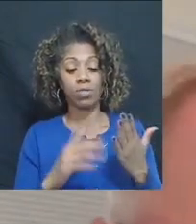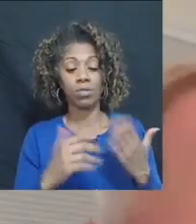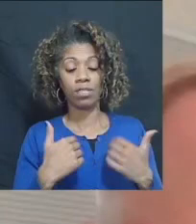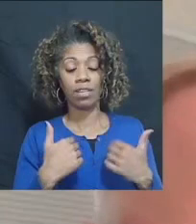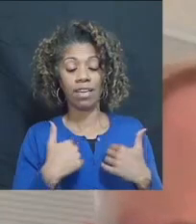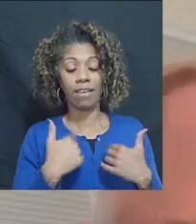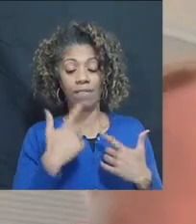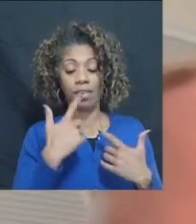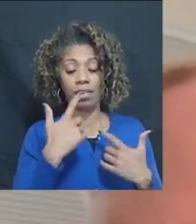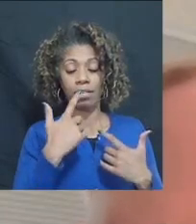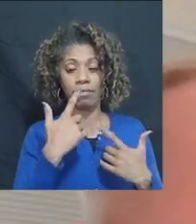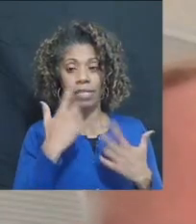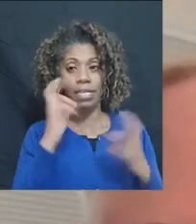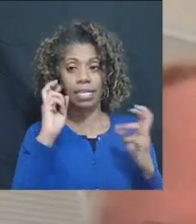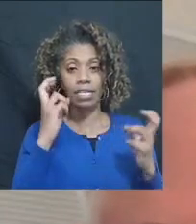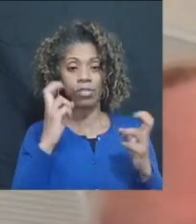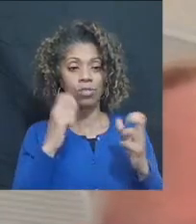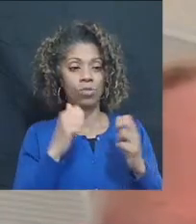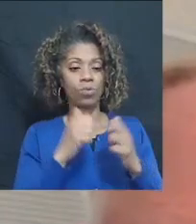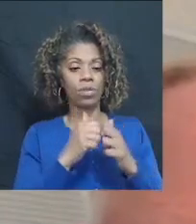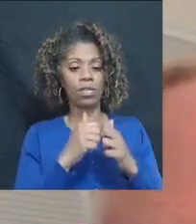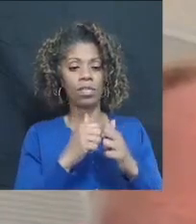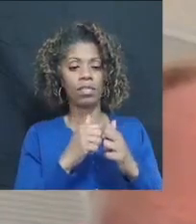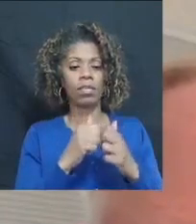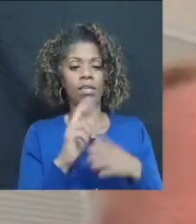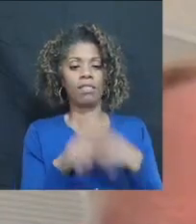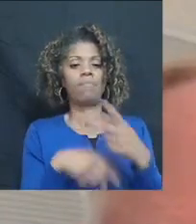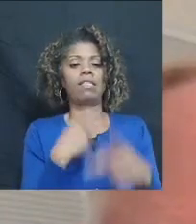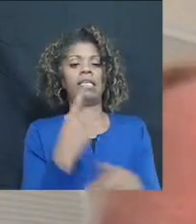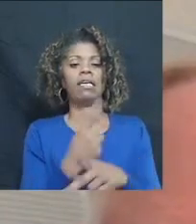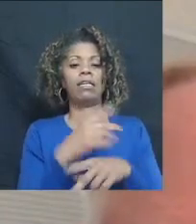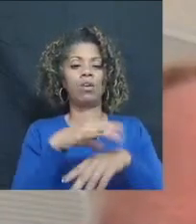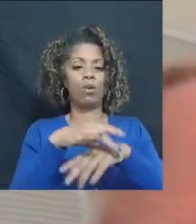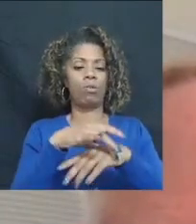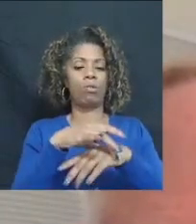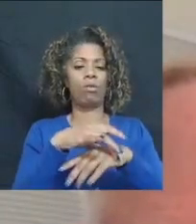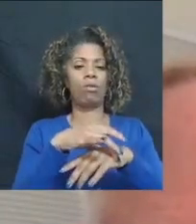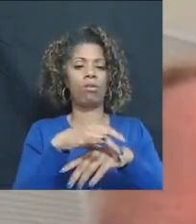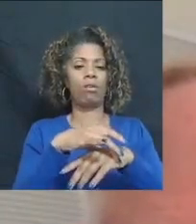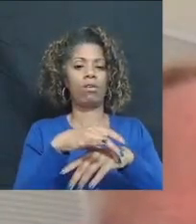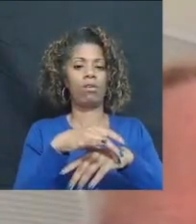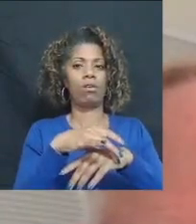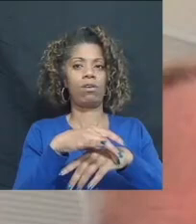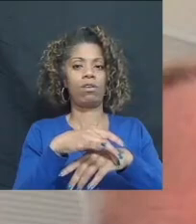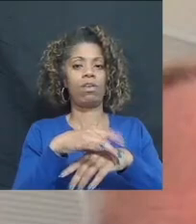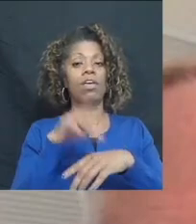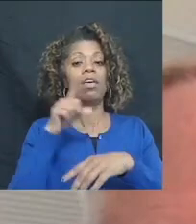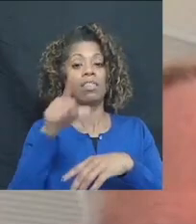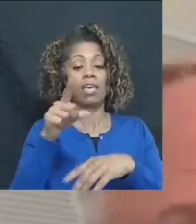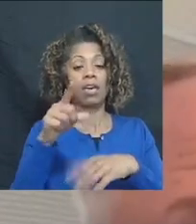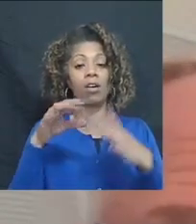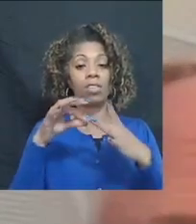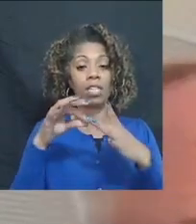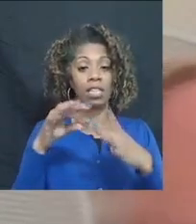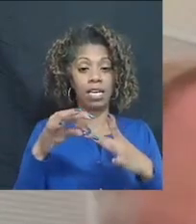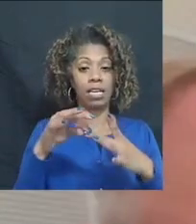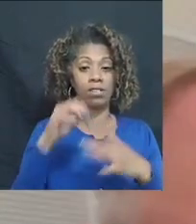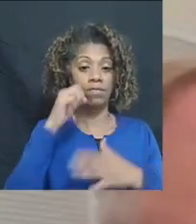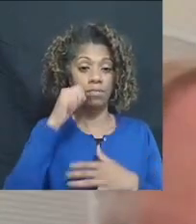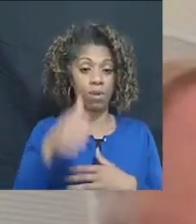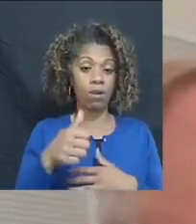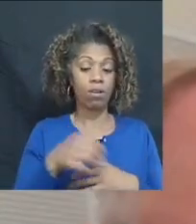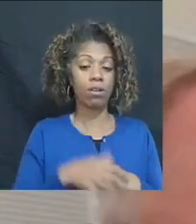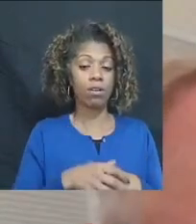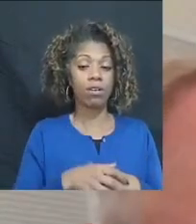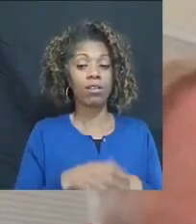them in their efforts. I think they can, they are the leaders of tomorrow, and we shouldn't lose sight of that. I completely agree with